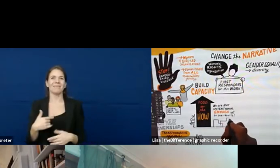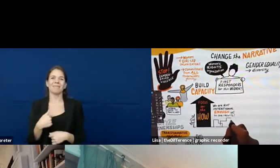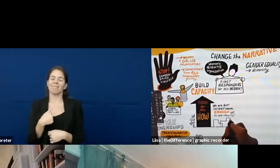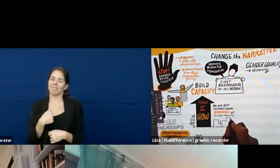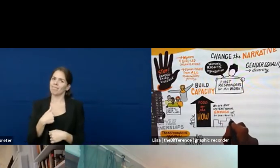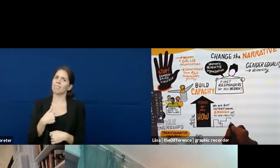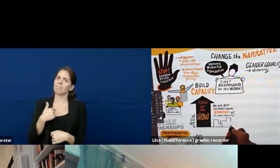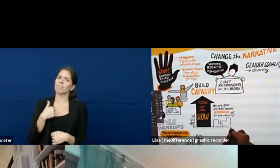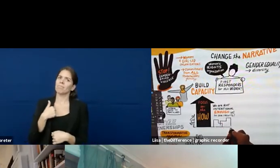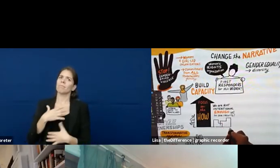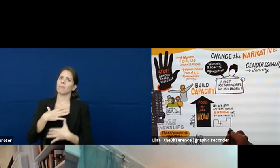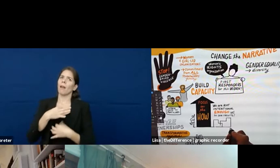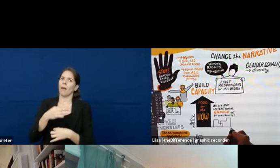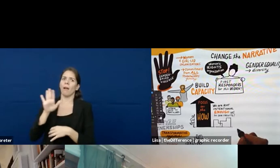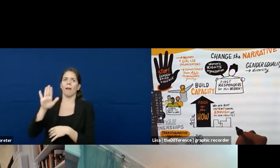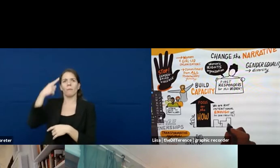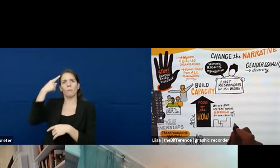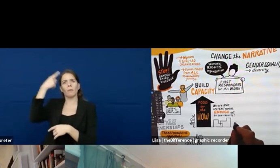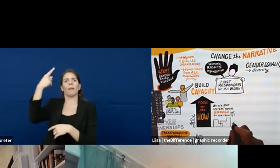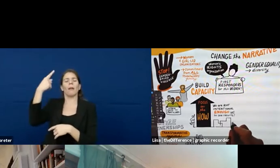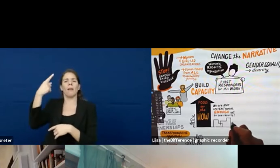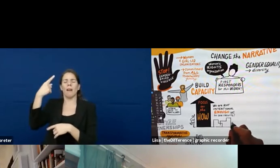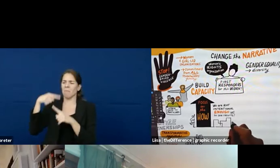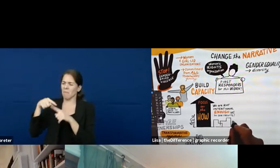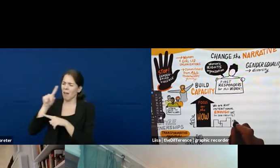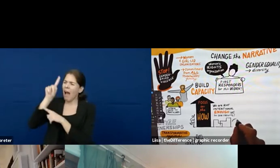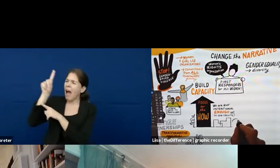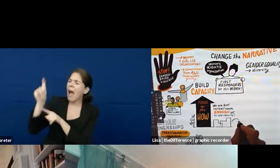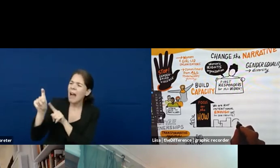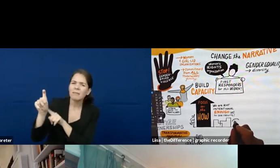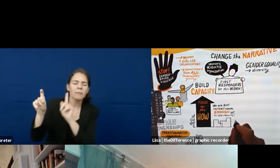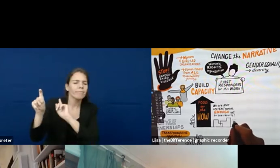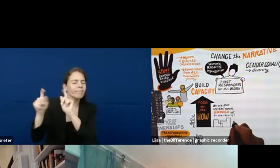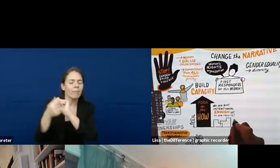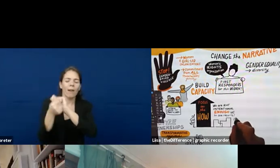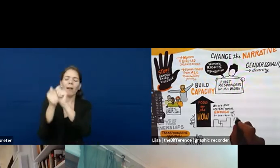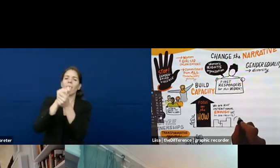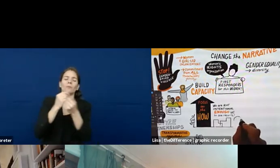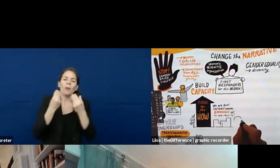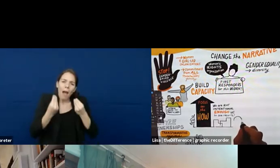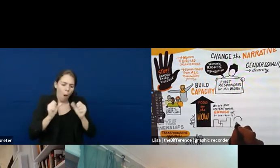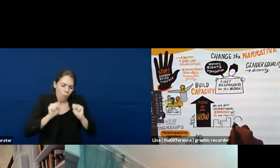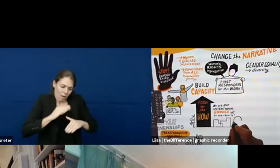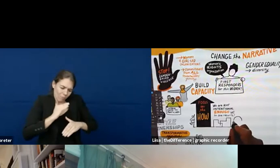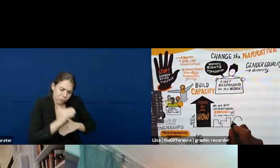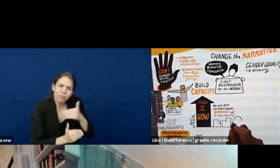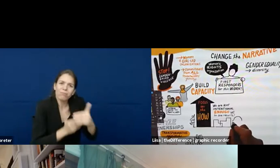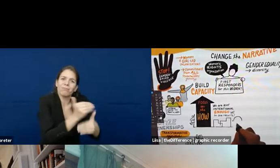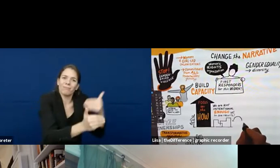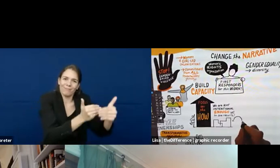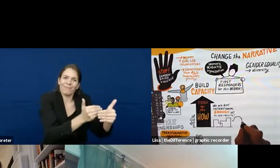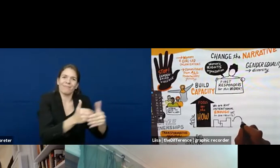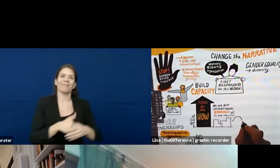is exactly what we are trying to achieve through the Action Coalitions, as you highlighted, and through the blueprint and the